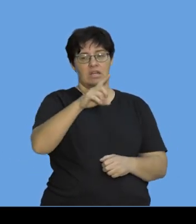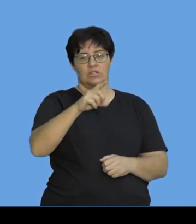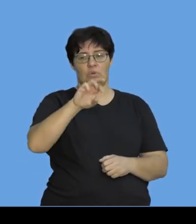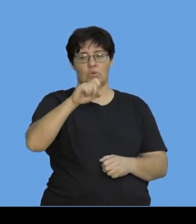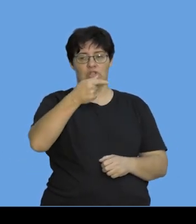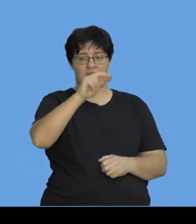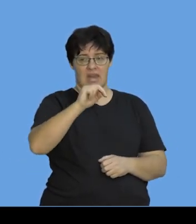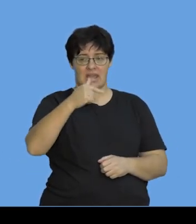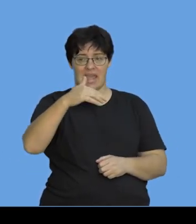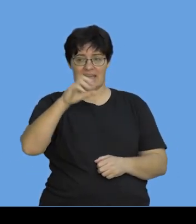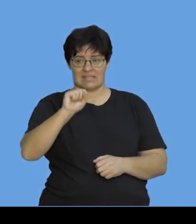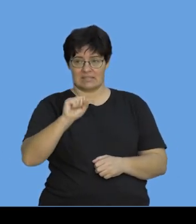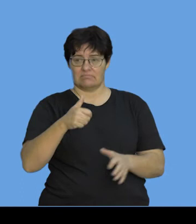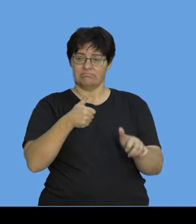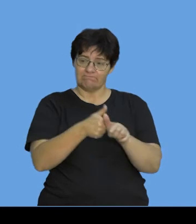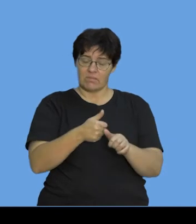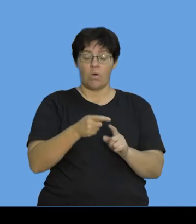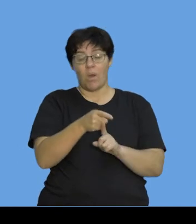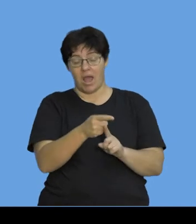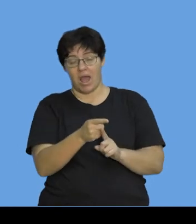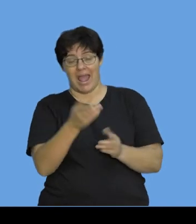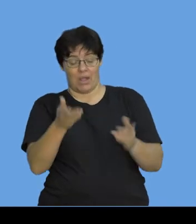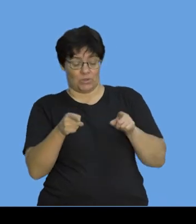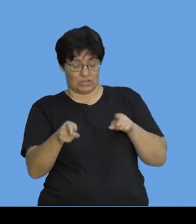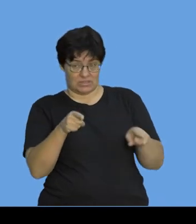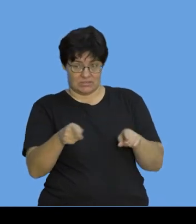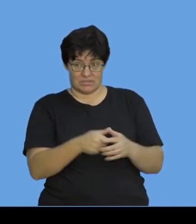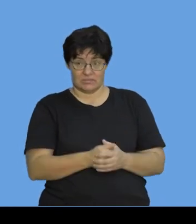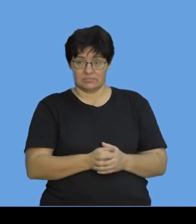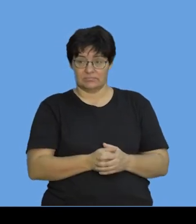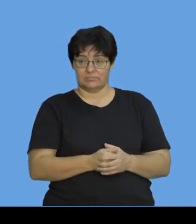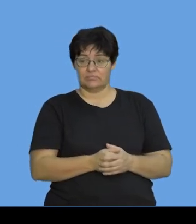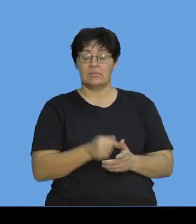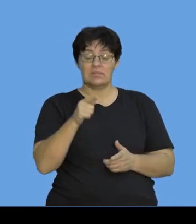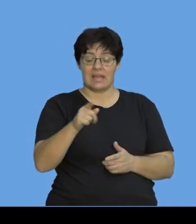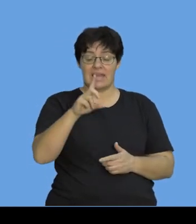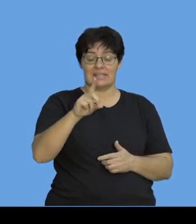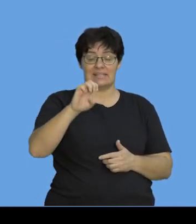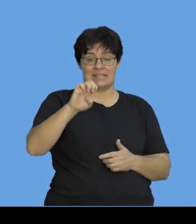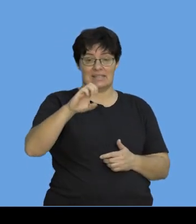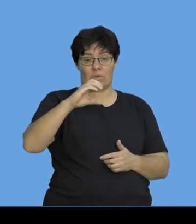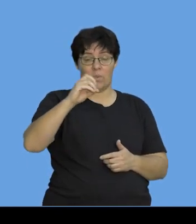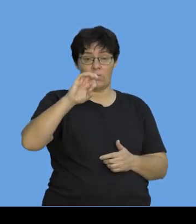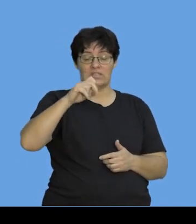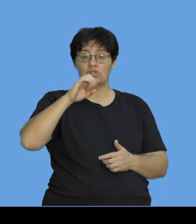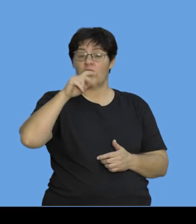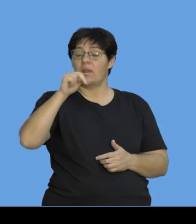seen. However, take note that this is a decomposition type of a reaction, okay? So according to the equation,